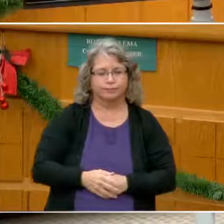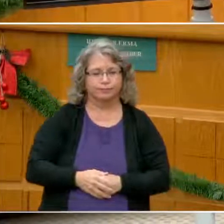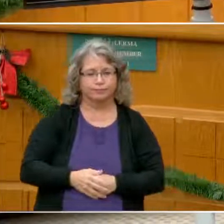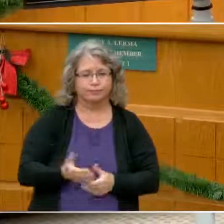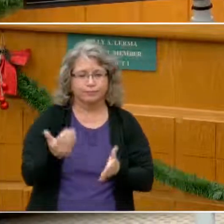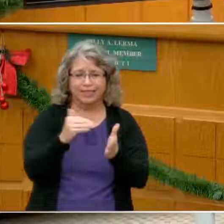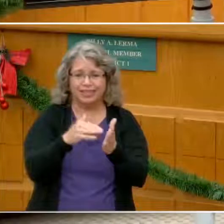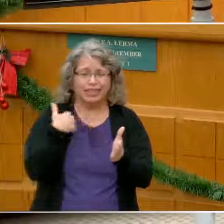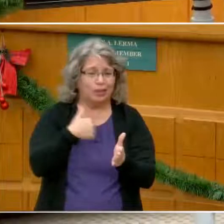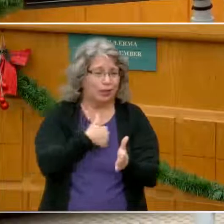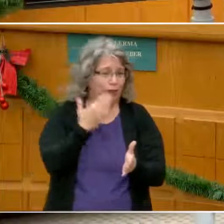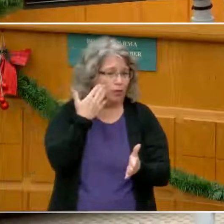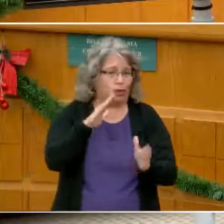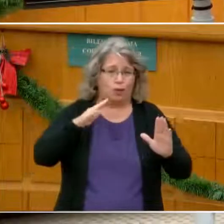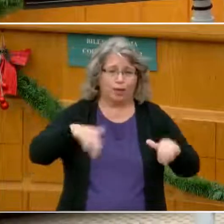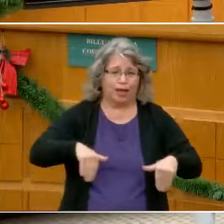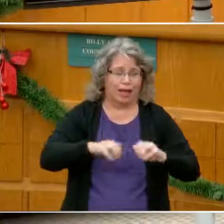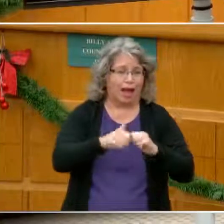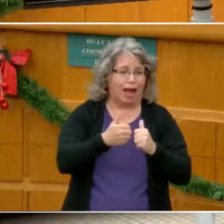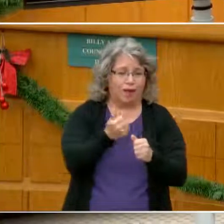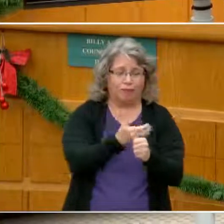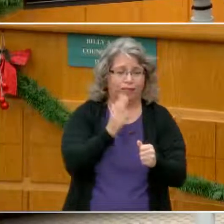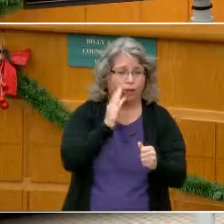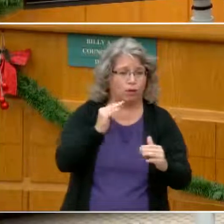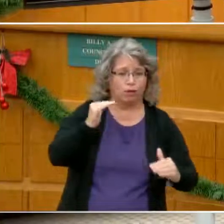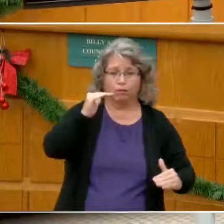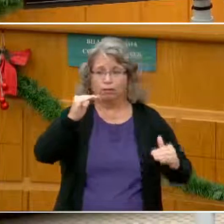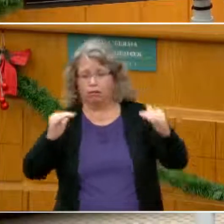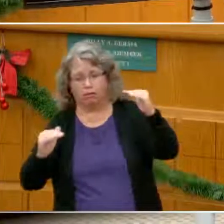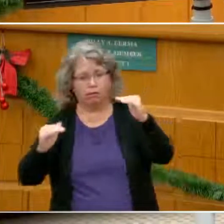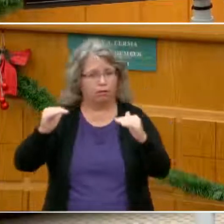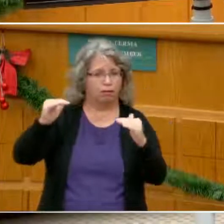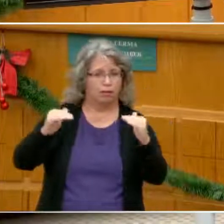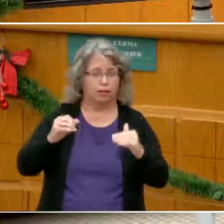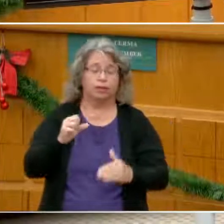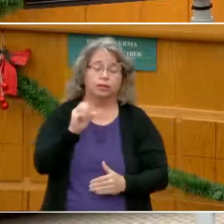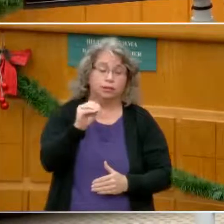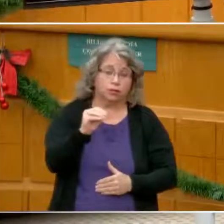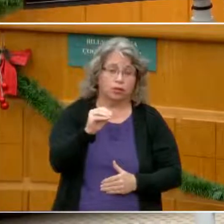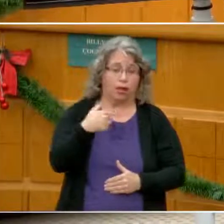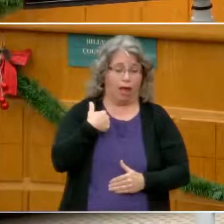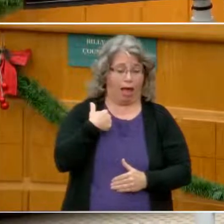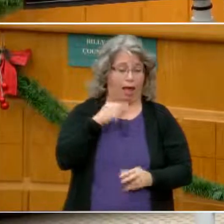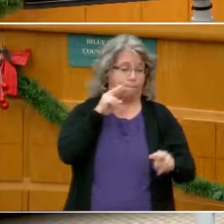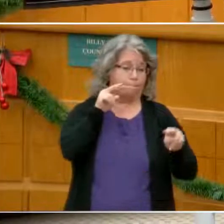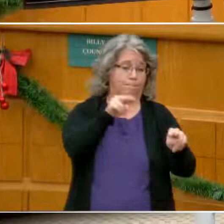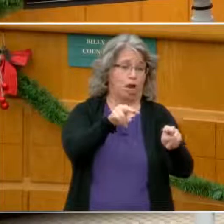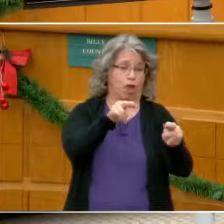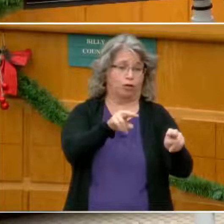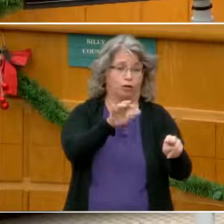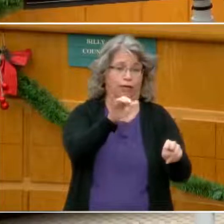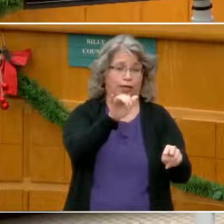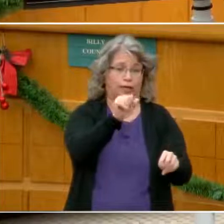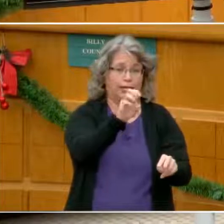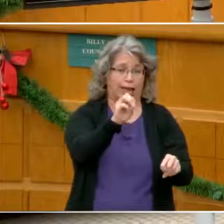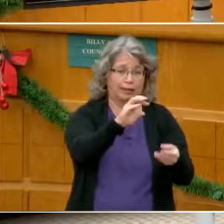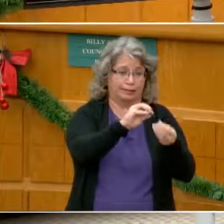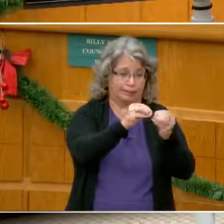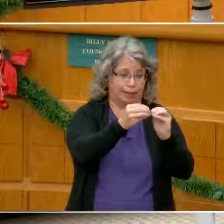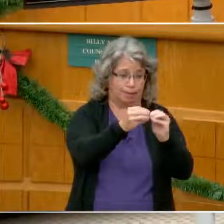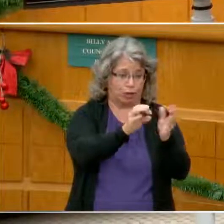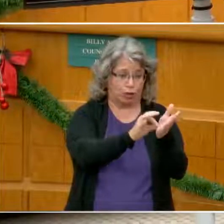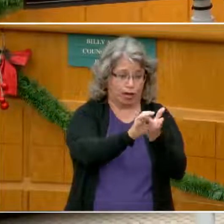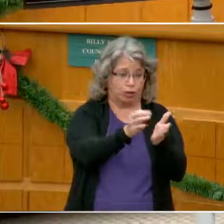of this is going to balance out. So I'm monitoring case counts every day. I'm not going to move this